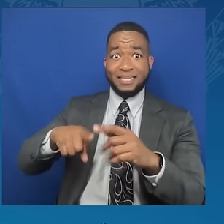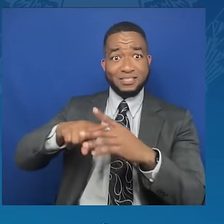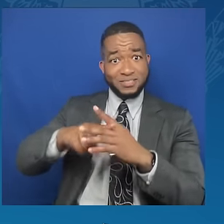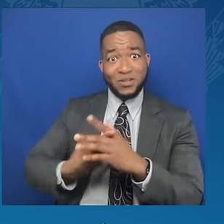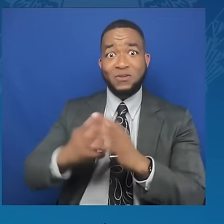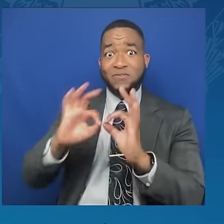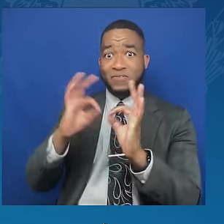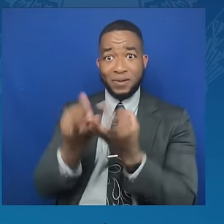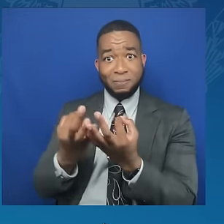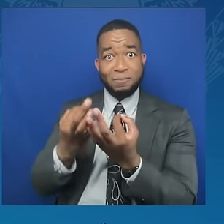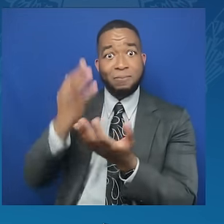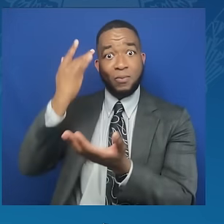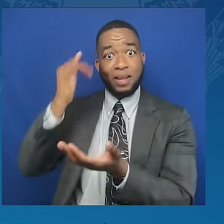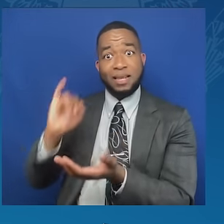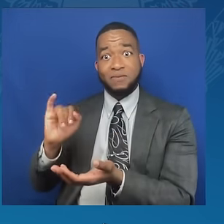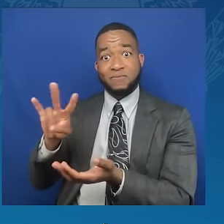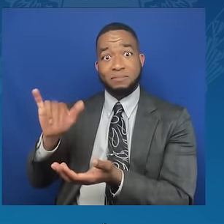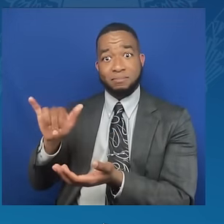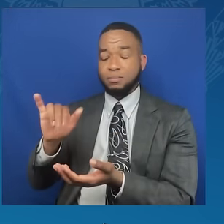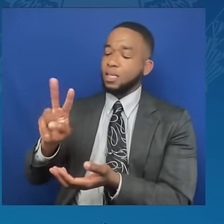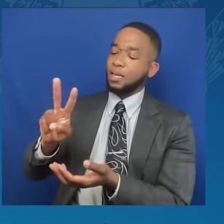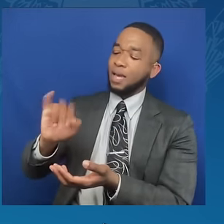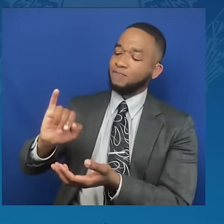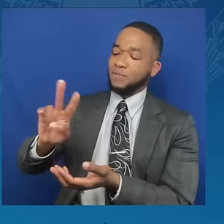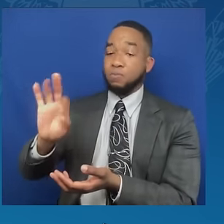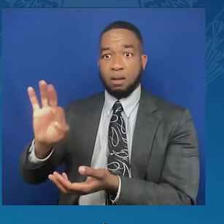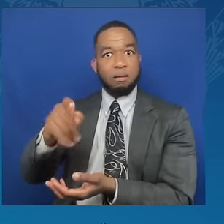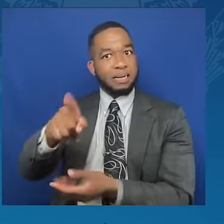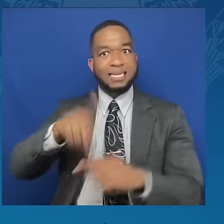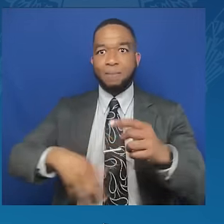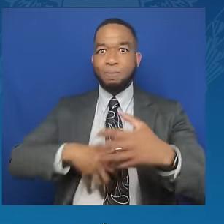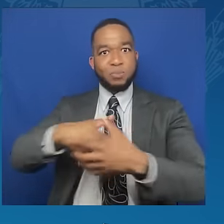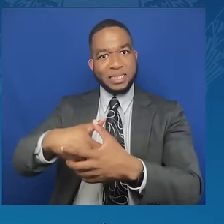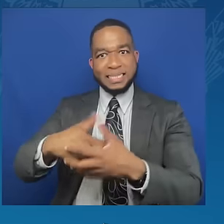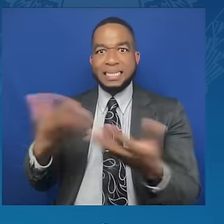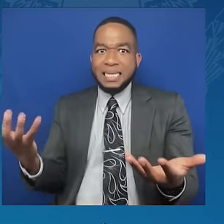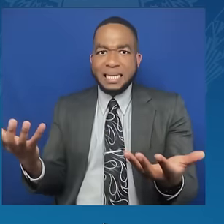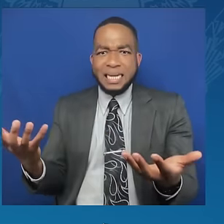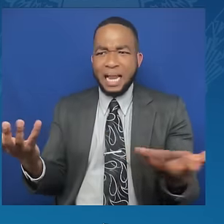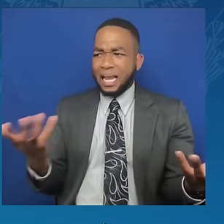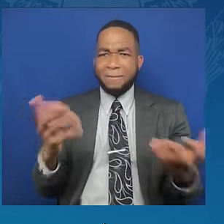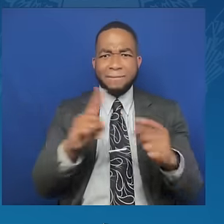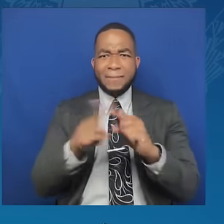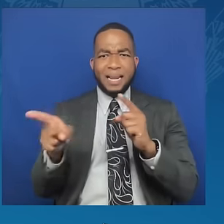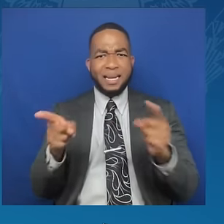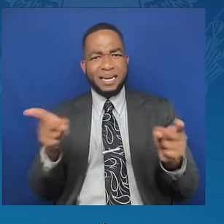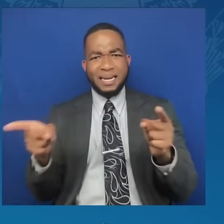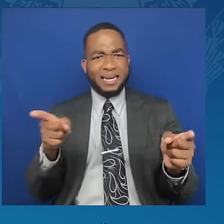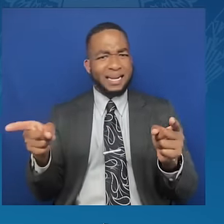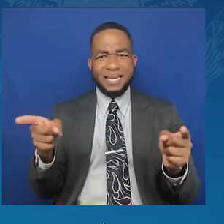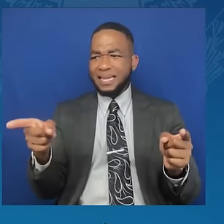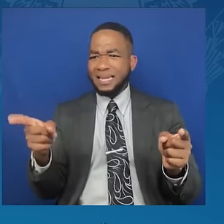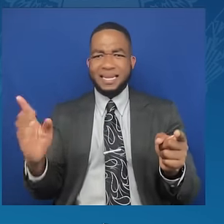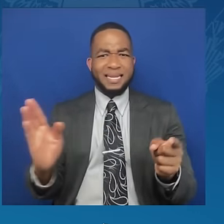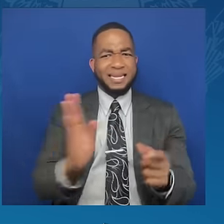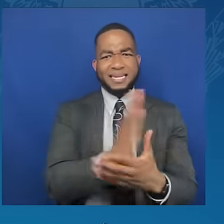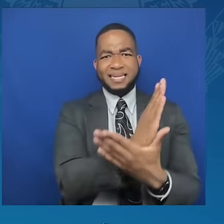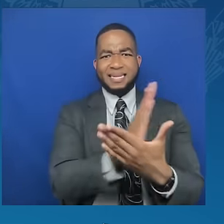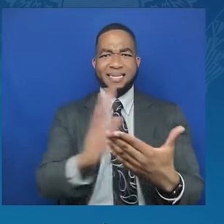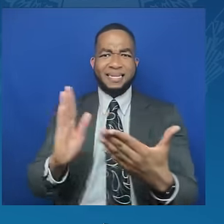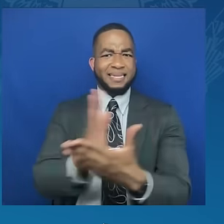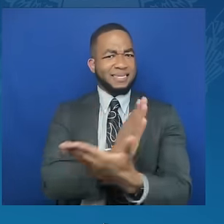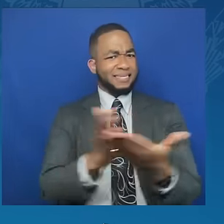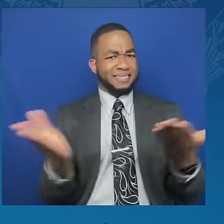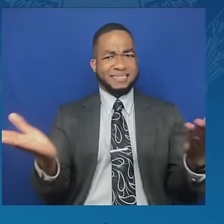Let us agree. One does not have to abandon their faith or deeply held beliefs to agree.